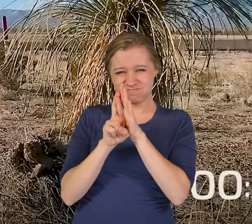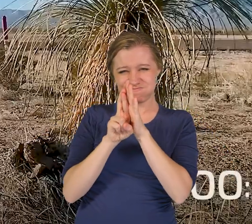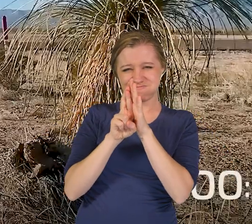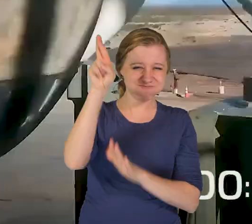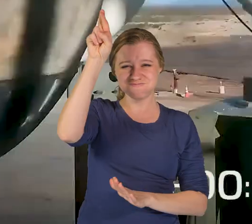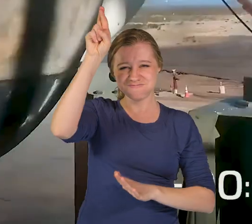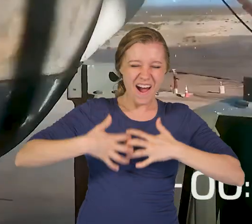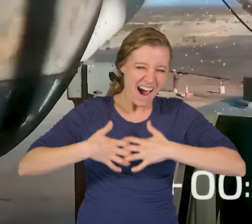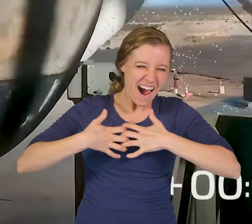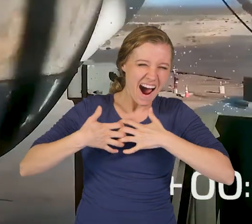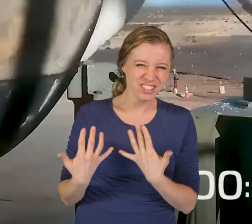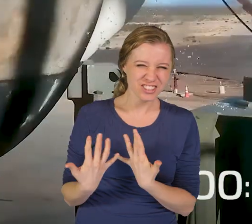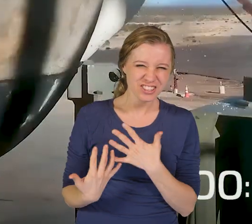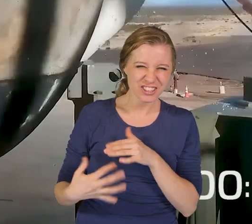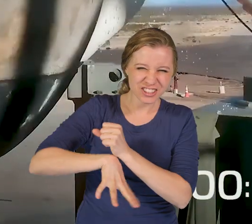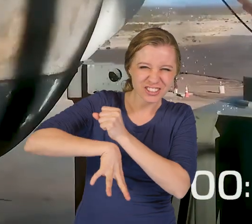9, 8, 7, 6, 5, 4, 3, 2, 1. Ignition!